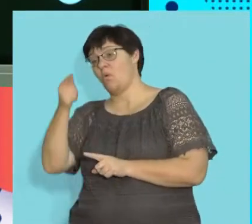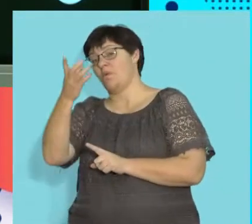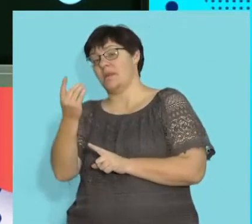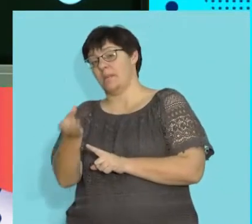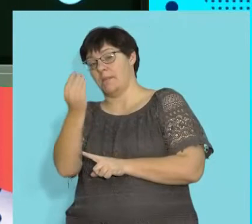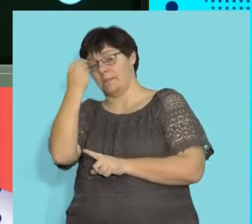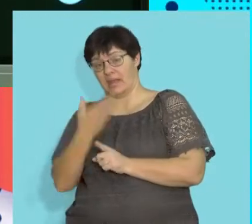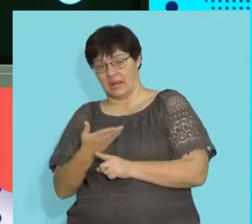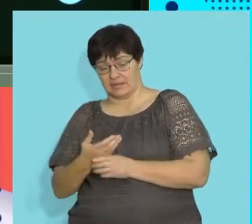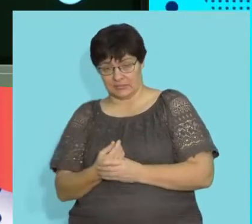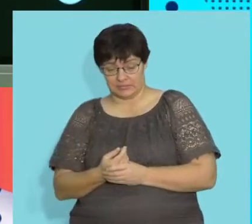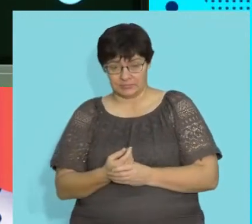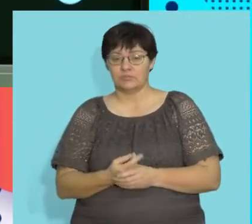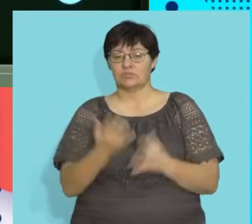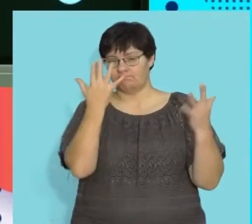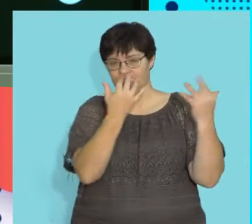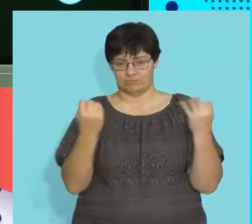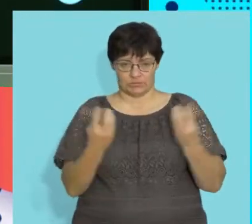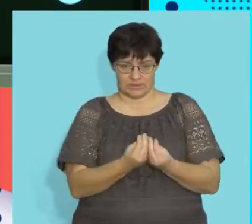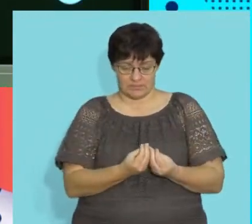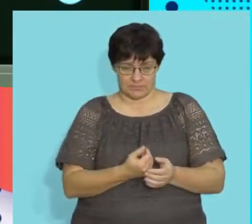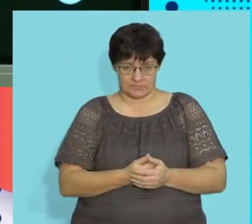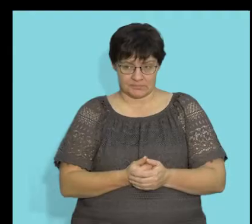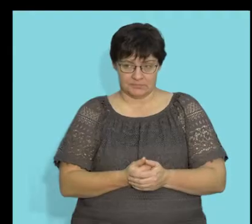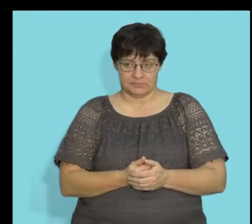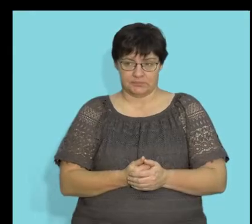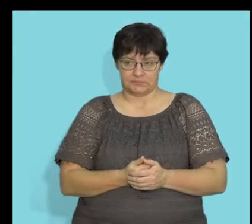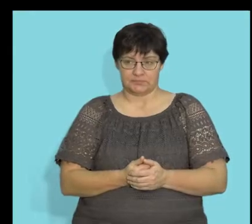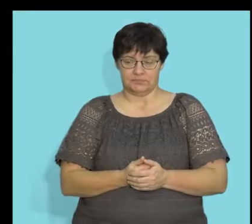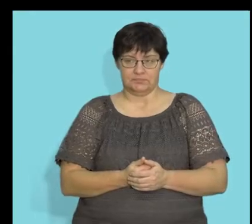in the sum. So let's work that out together.